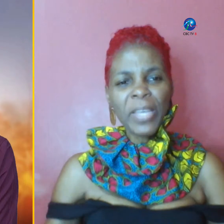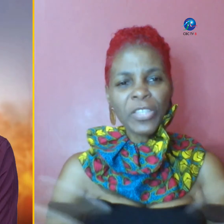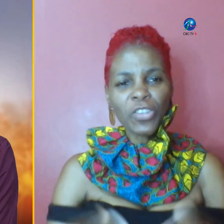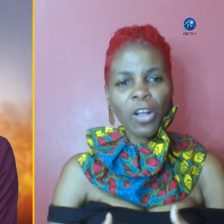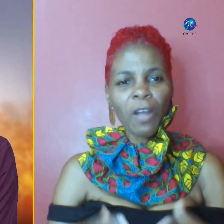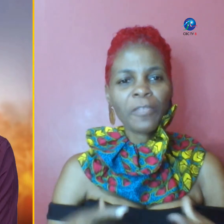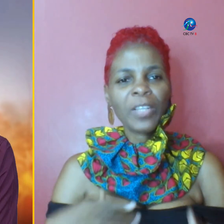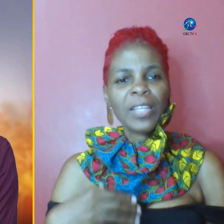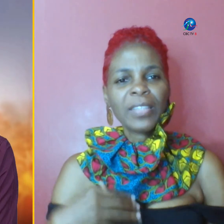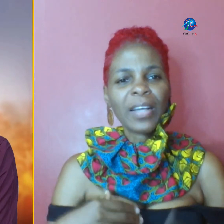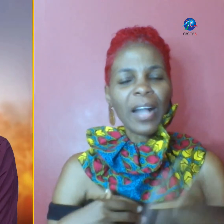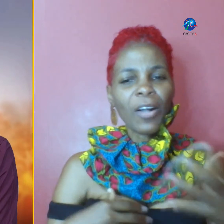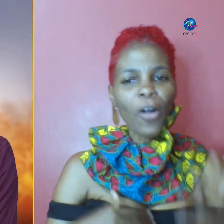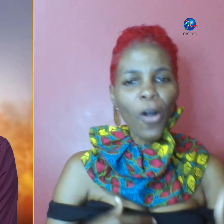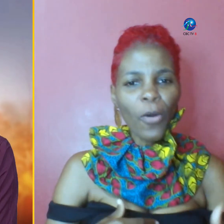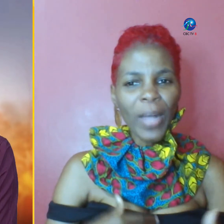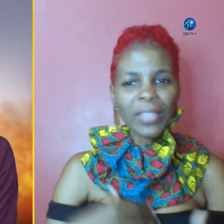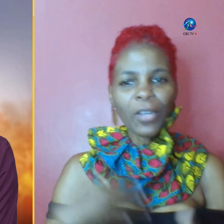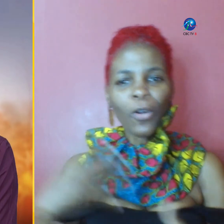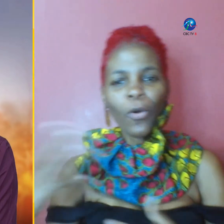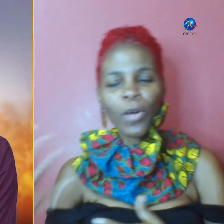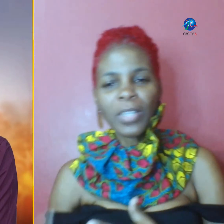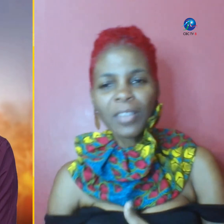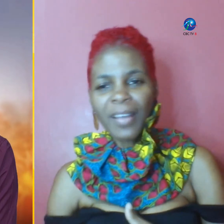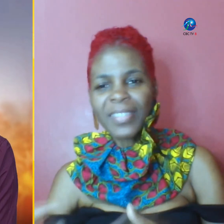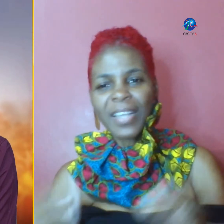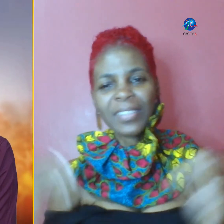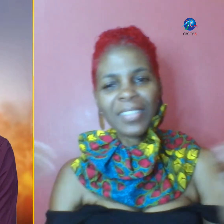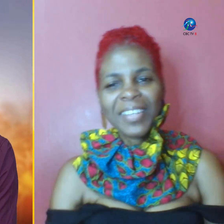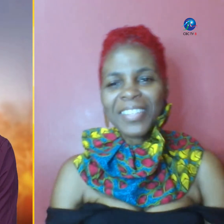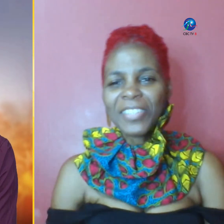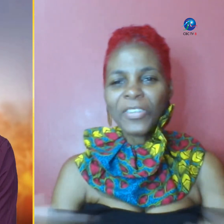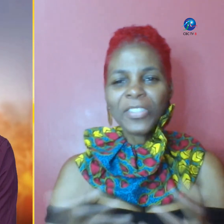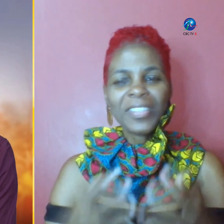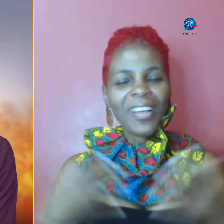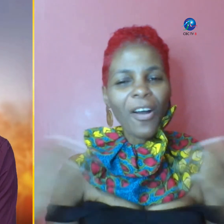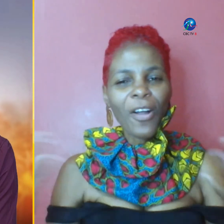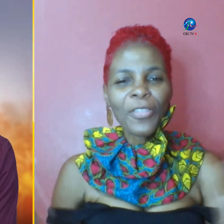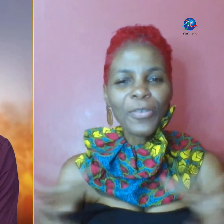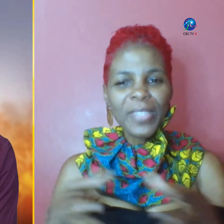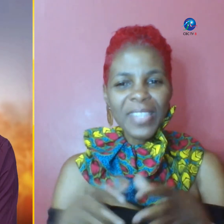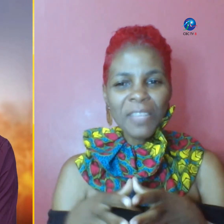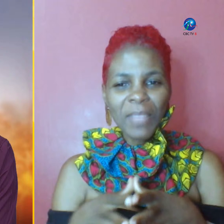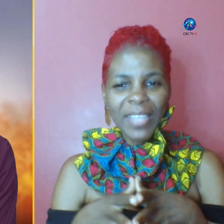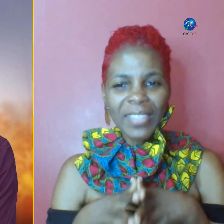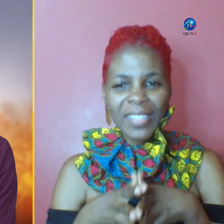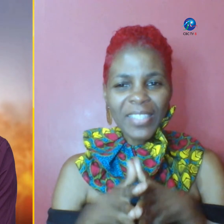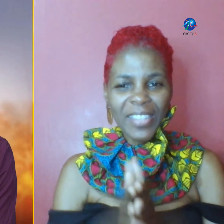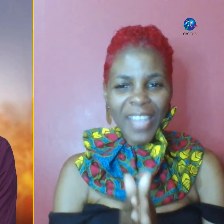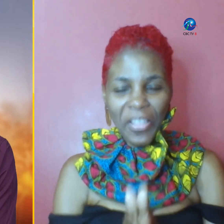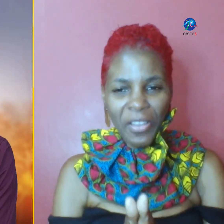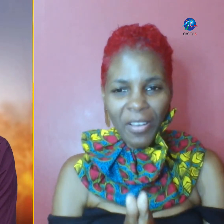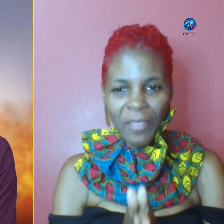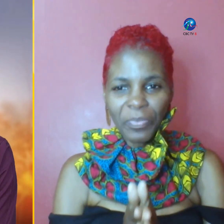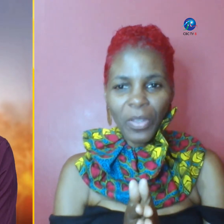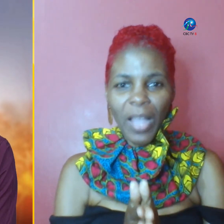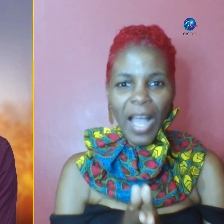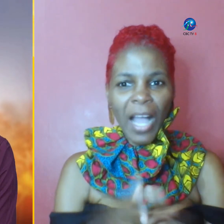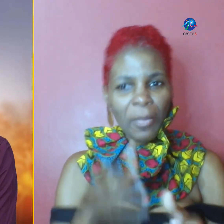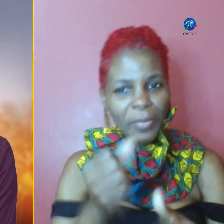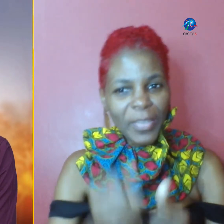guess the mixture of the cacao and the coconut and all those things blended